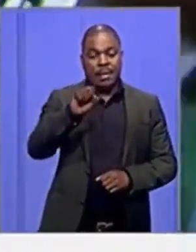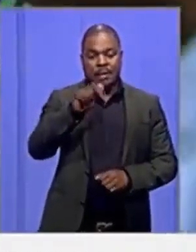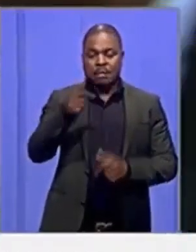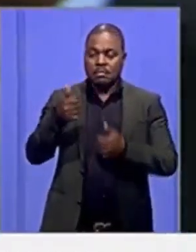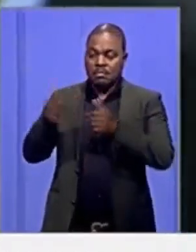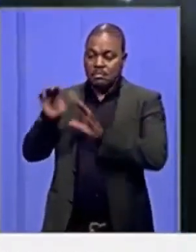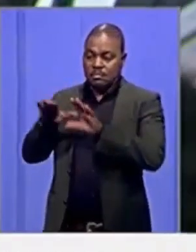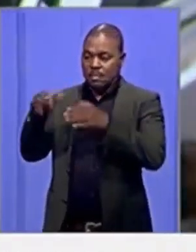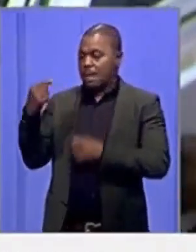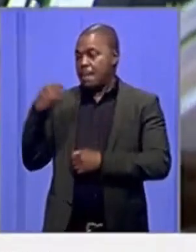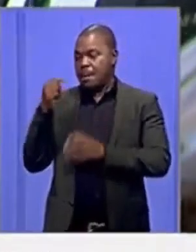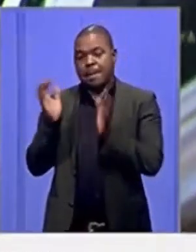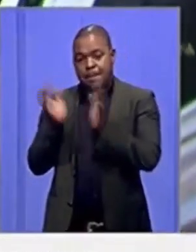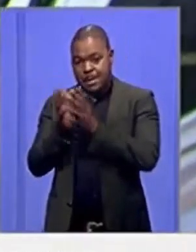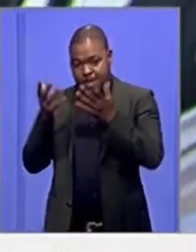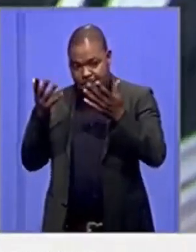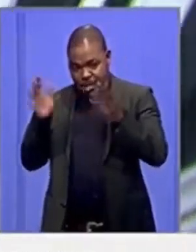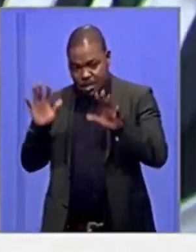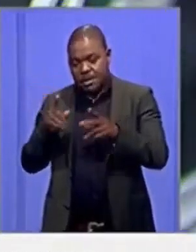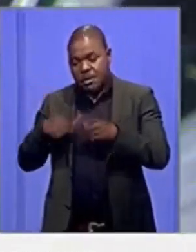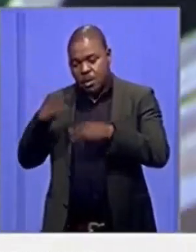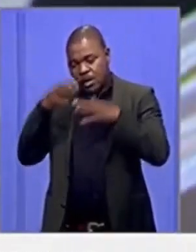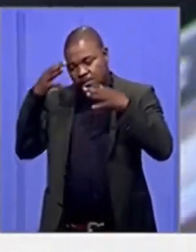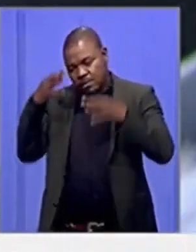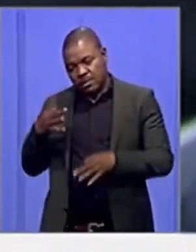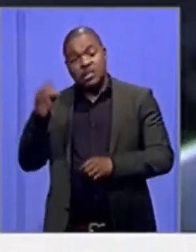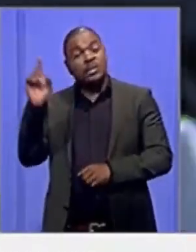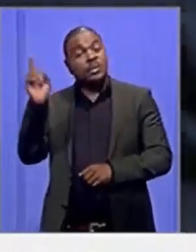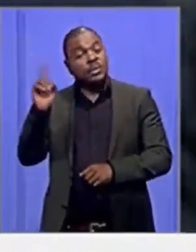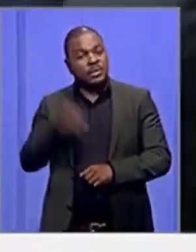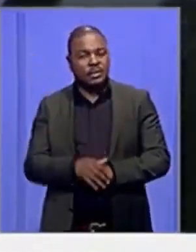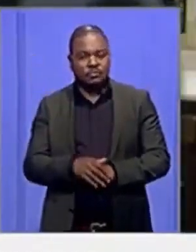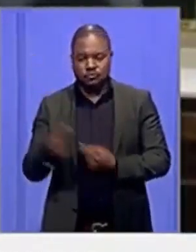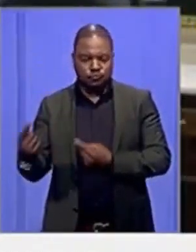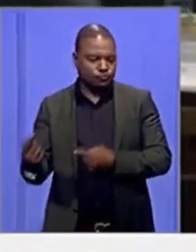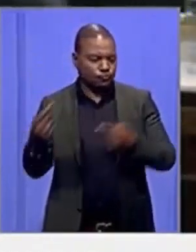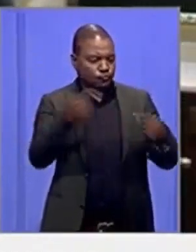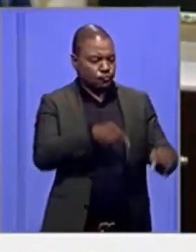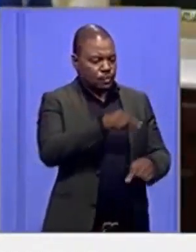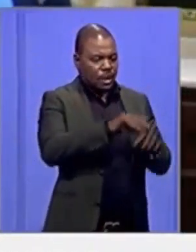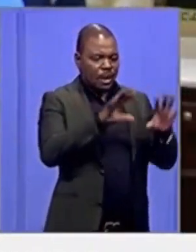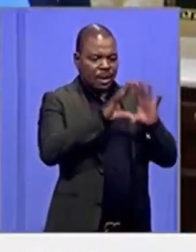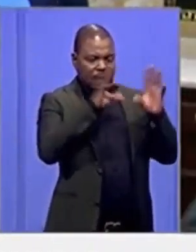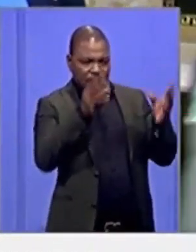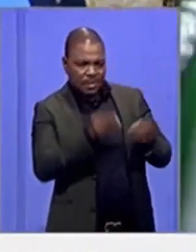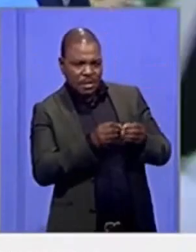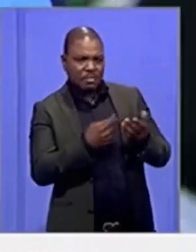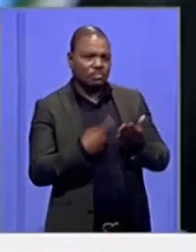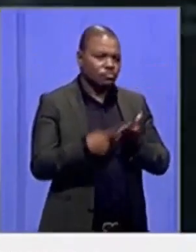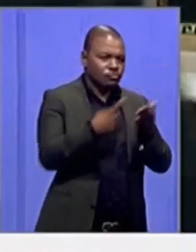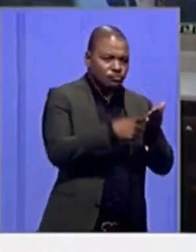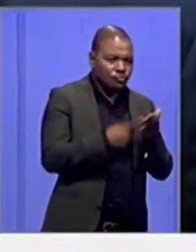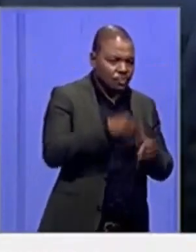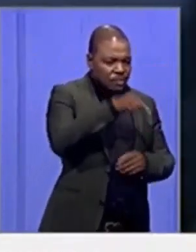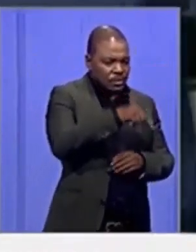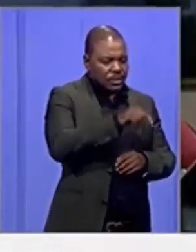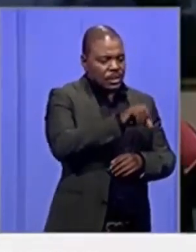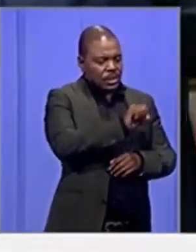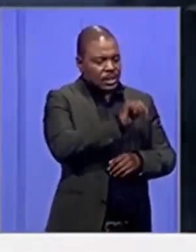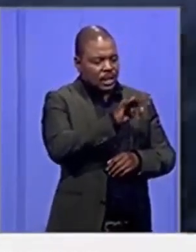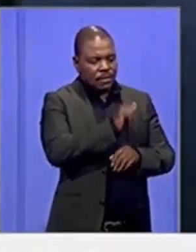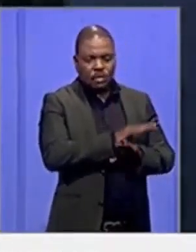le kopano mabane go me e tsere sepheto sa gore ba ka sebe karolo ya tshohle tseo di beya kwantjwe go ke